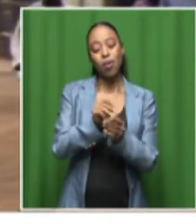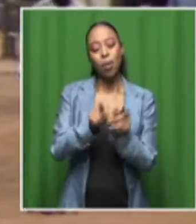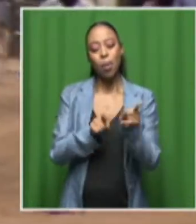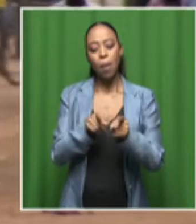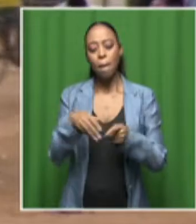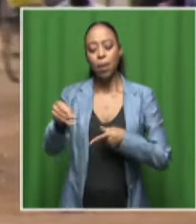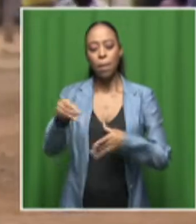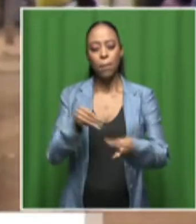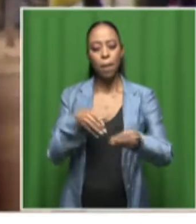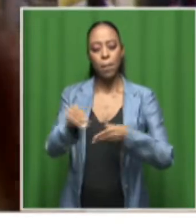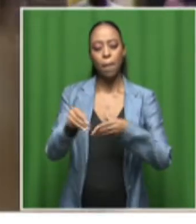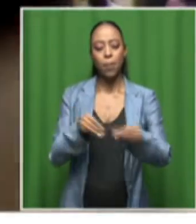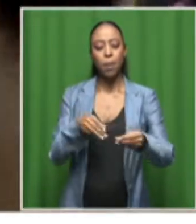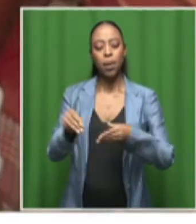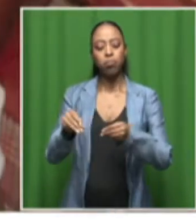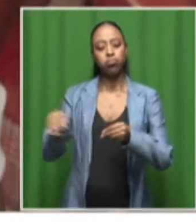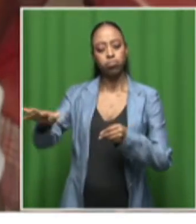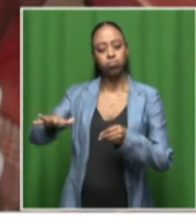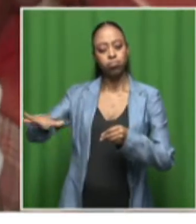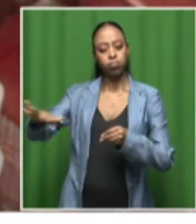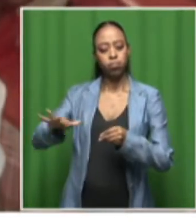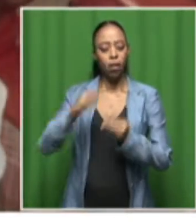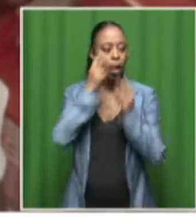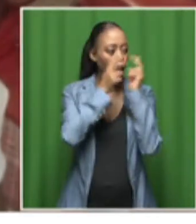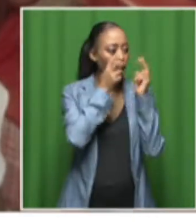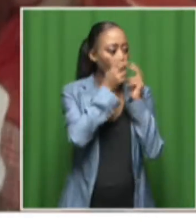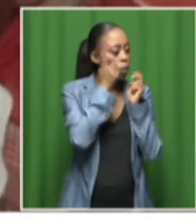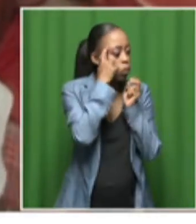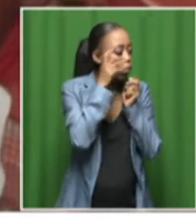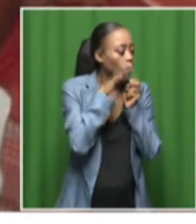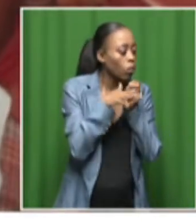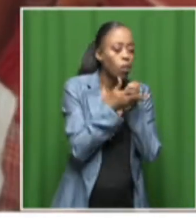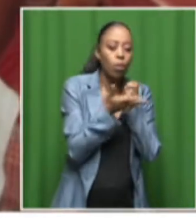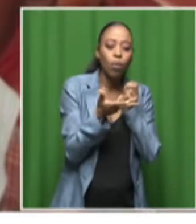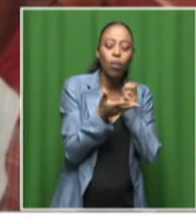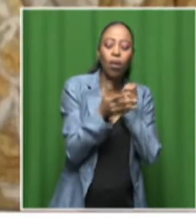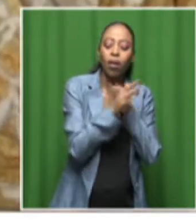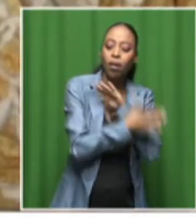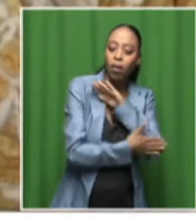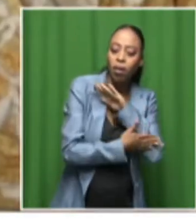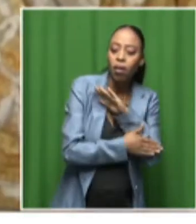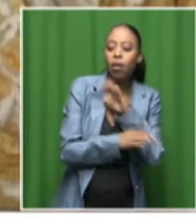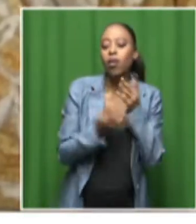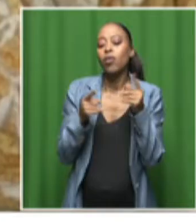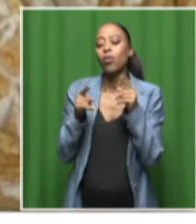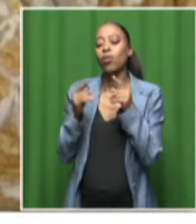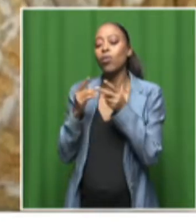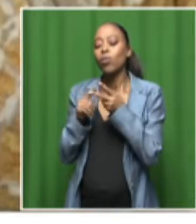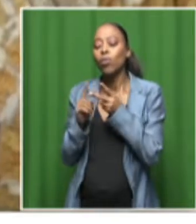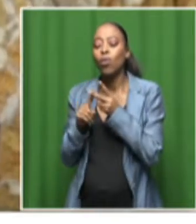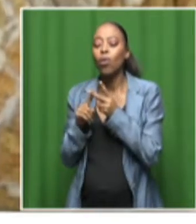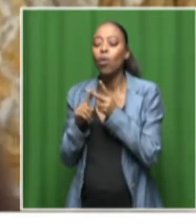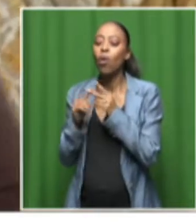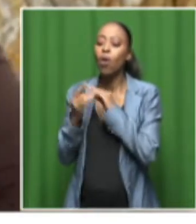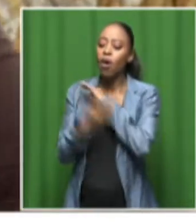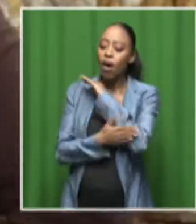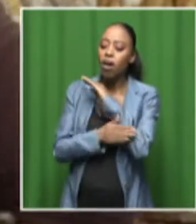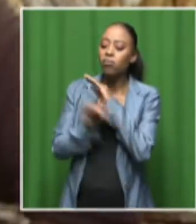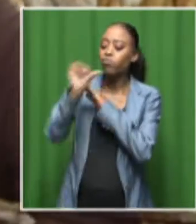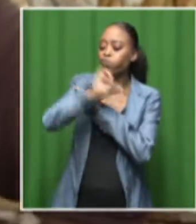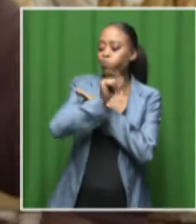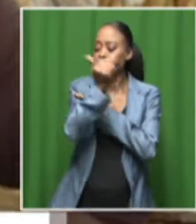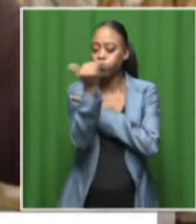to flee Cabo Delgado and seek refuge elsewhere in the country or in neighboring states. Of the total number